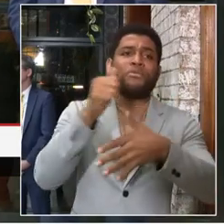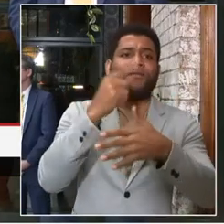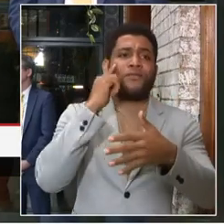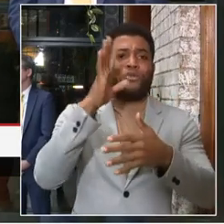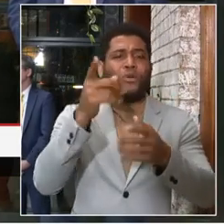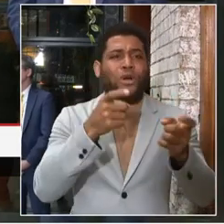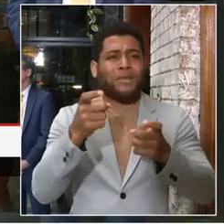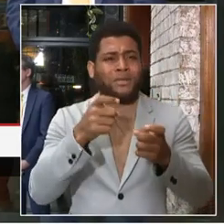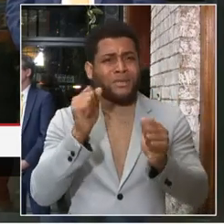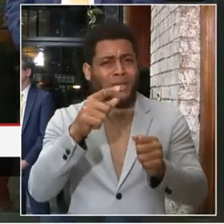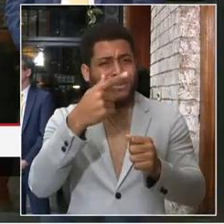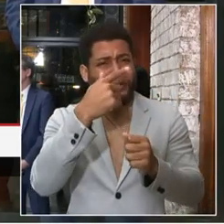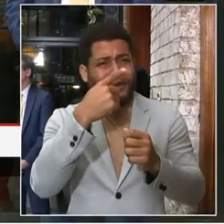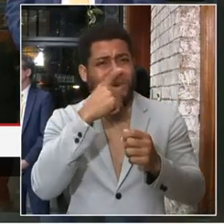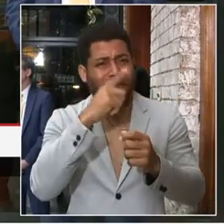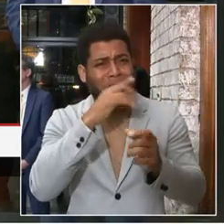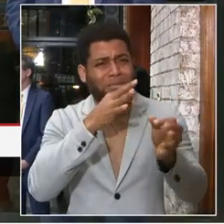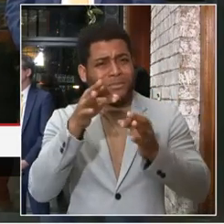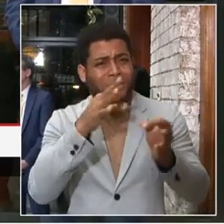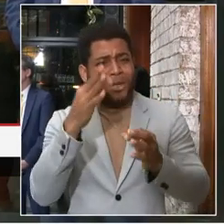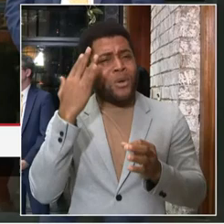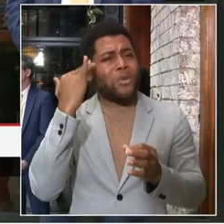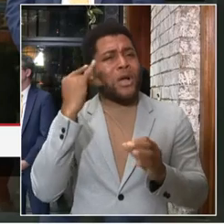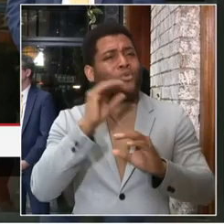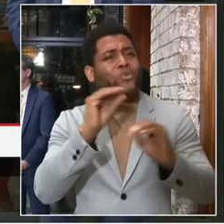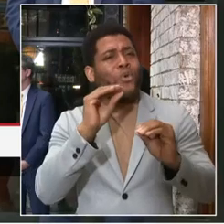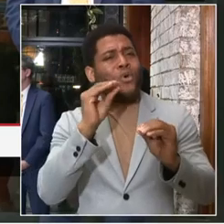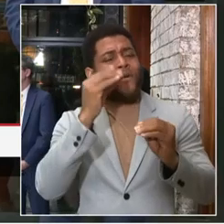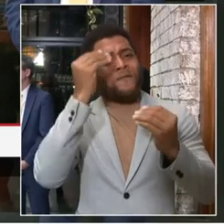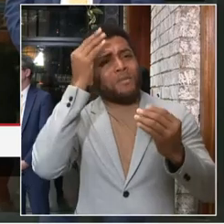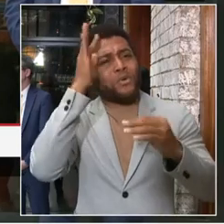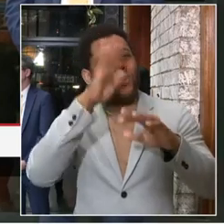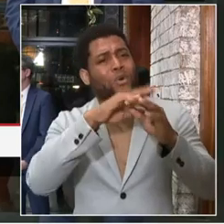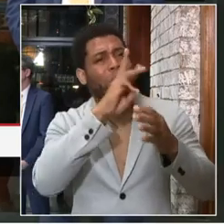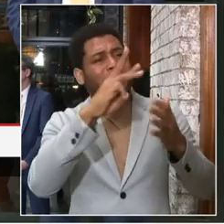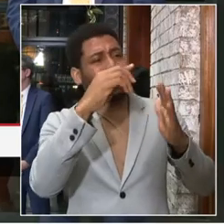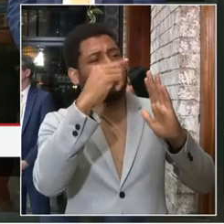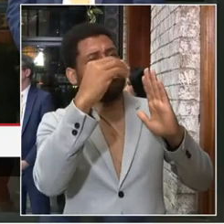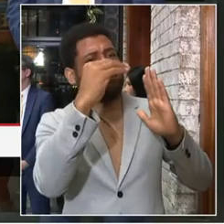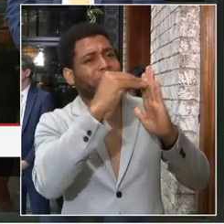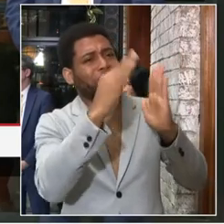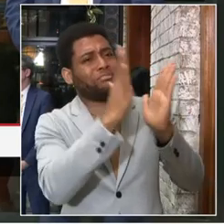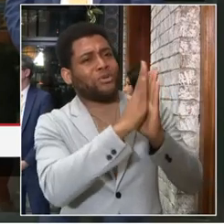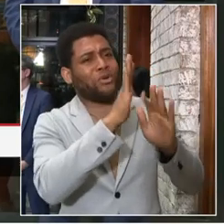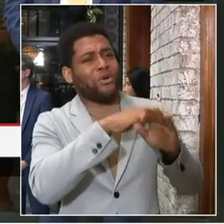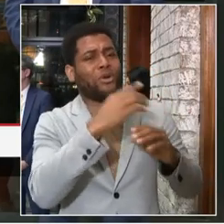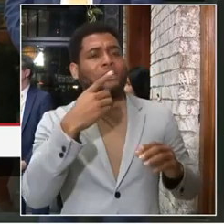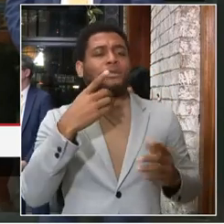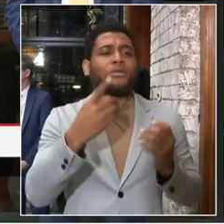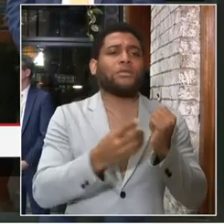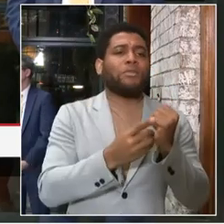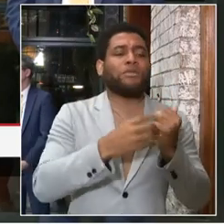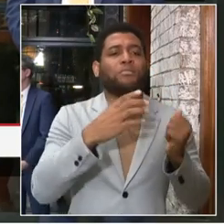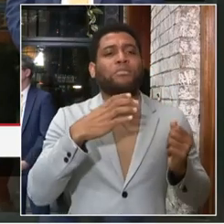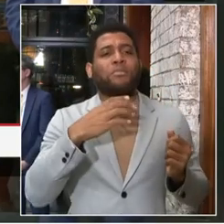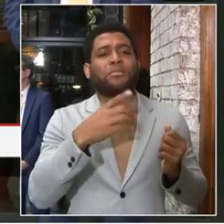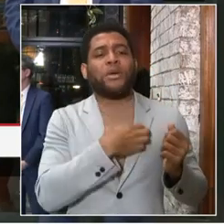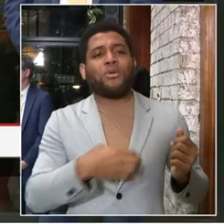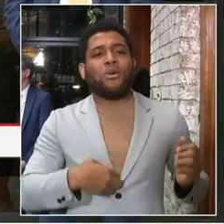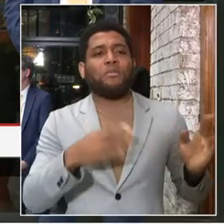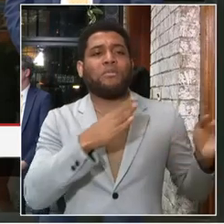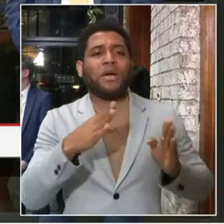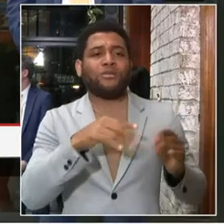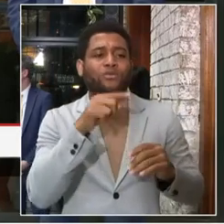me why there's no information posted on the website of the Deputy Mayor for Planning and Economic Development regarding the task force?